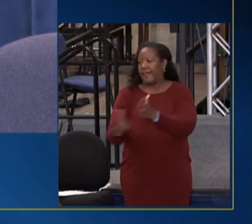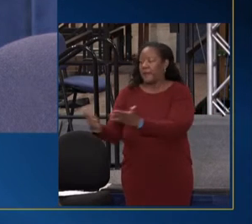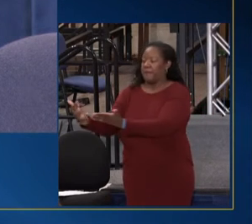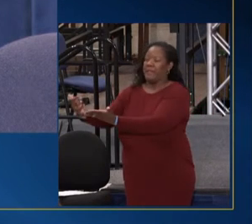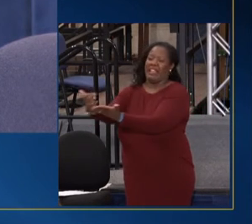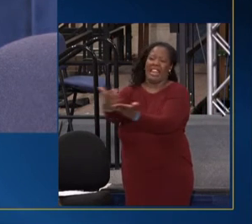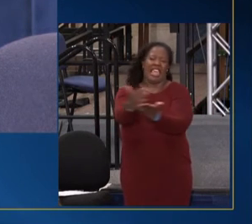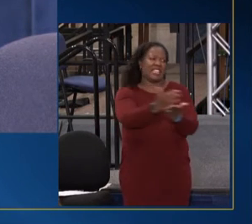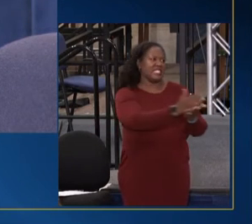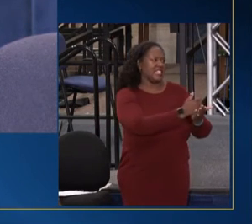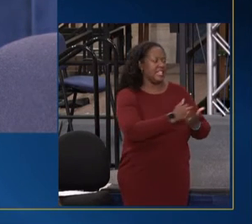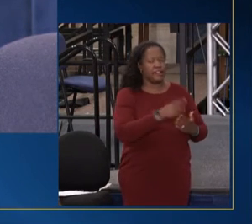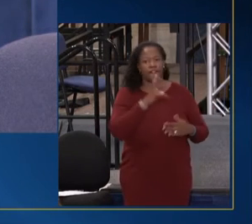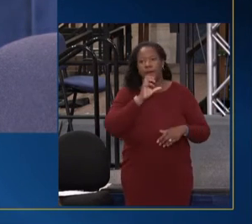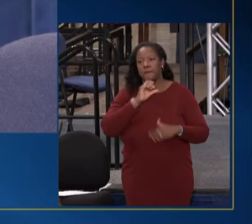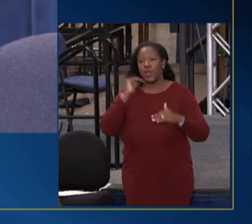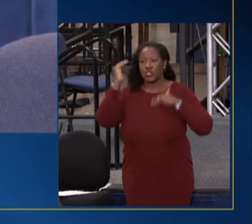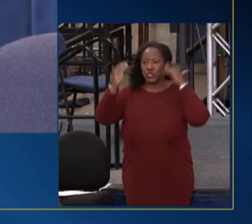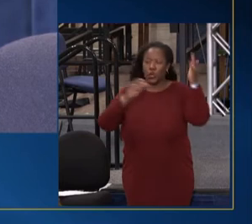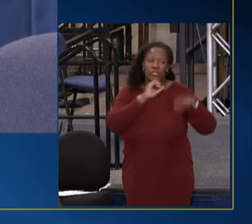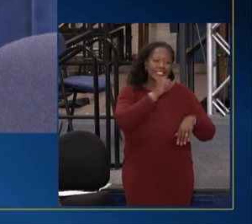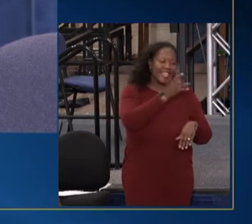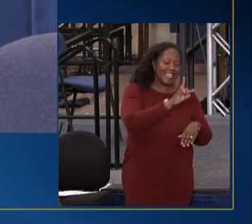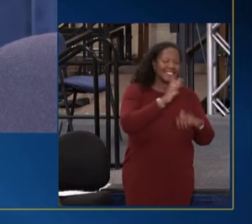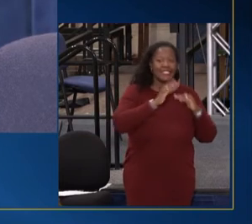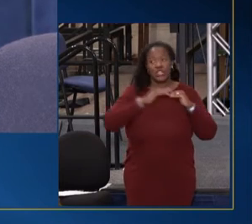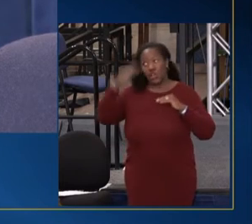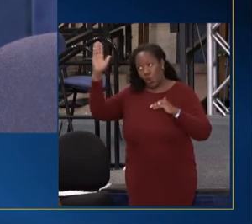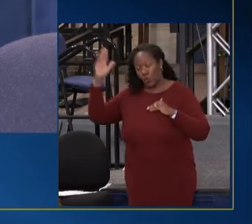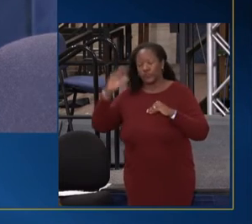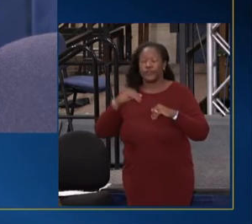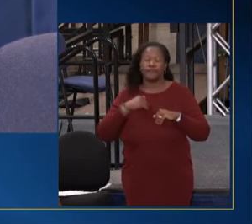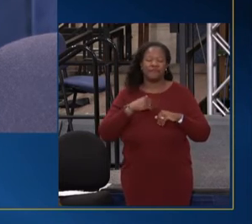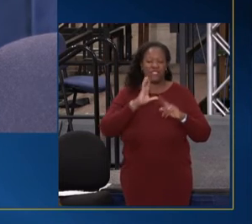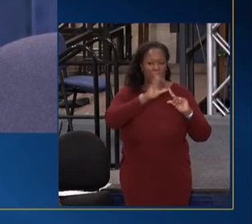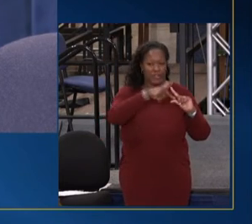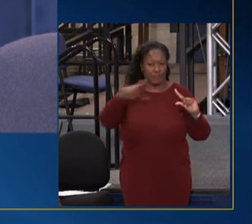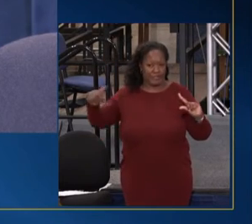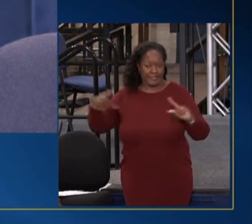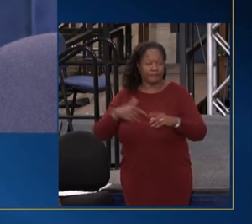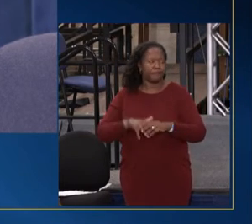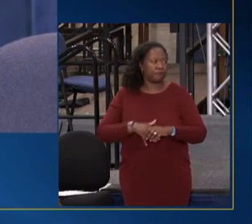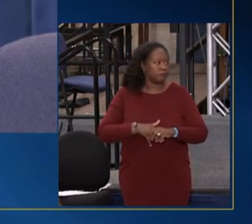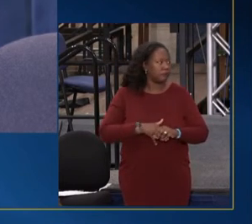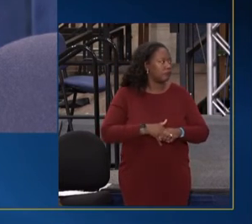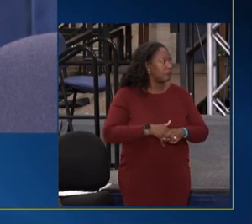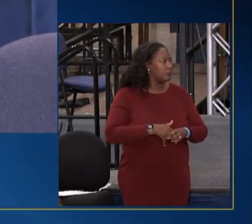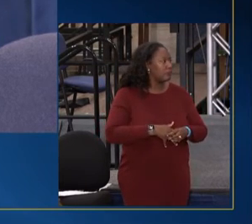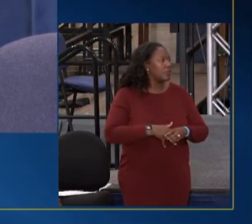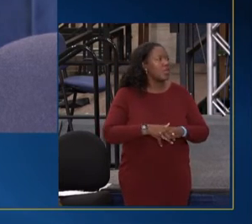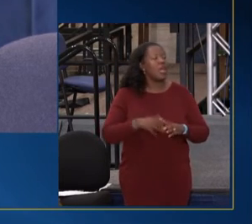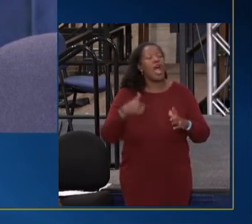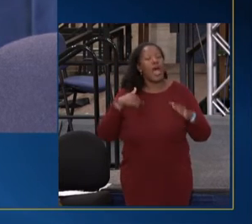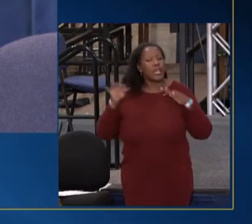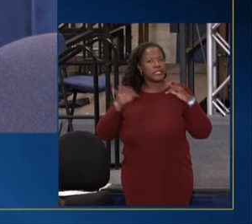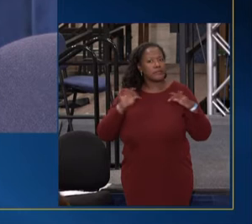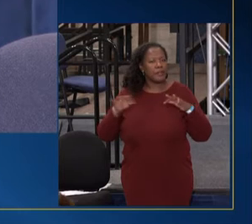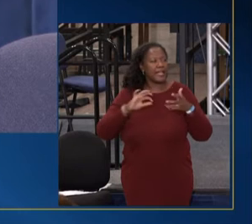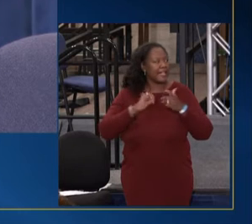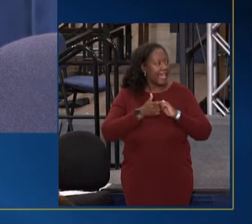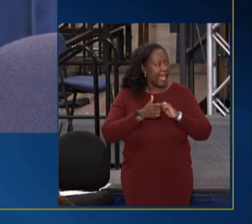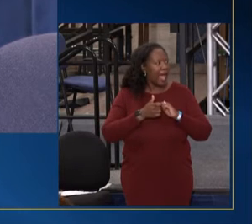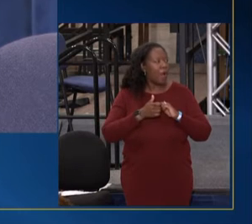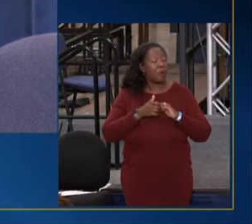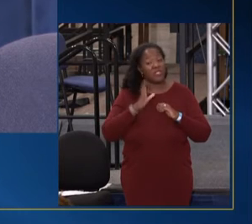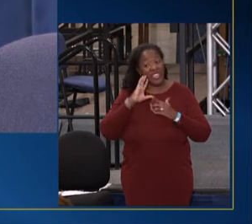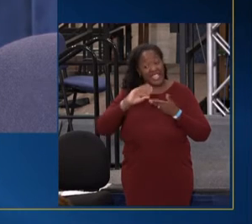for adults 18 and older. And when we get to the part where I'm supposed to talk about how we're moving forward, I'll tell you how it's been